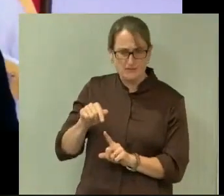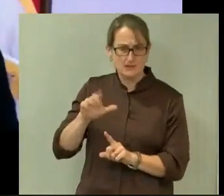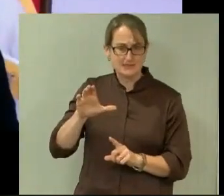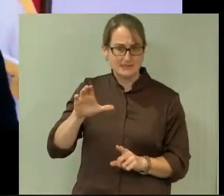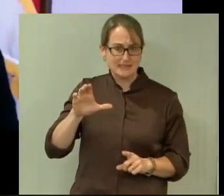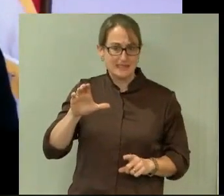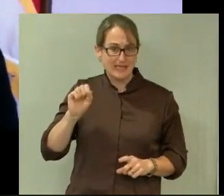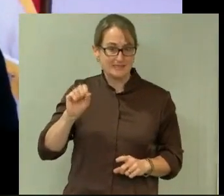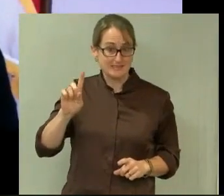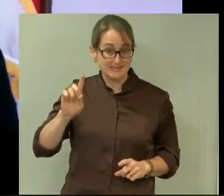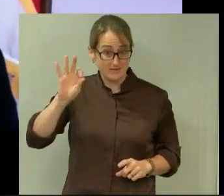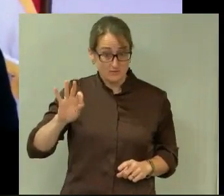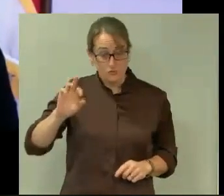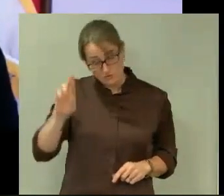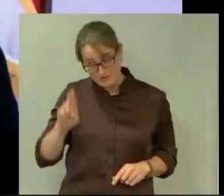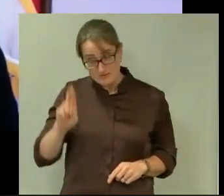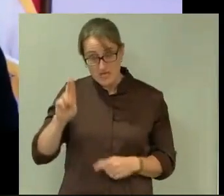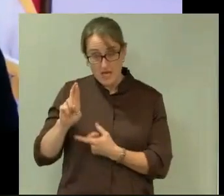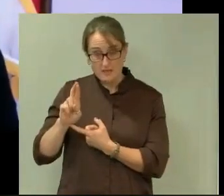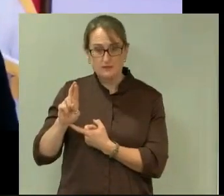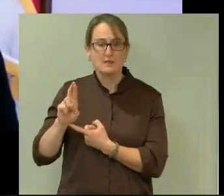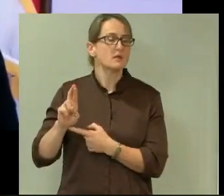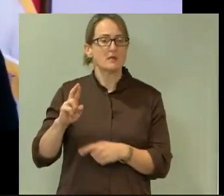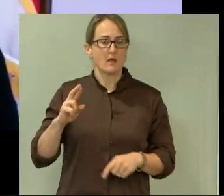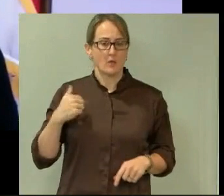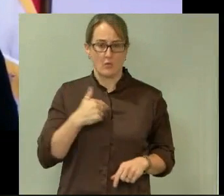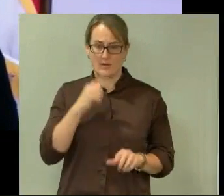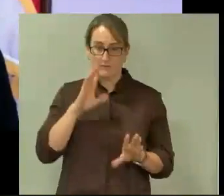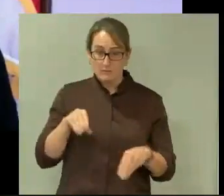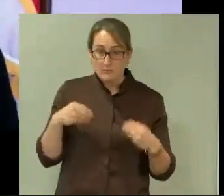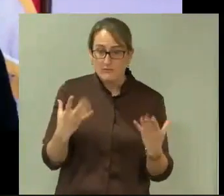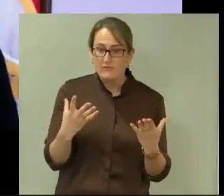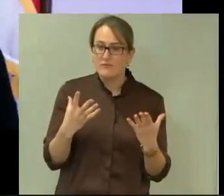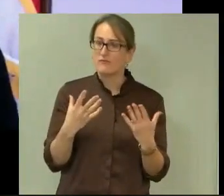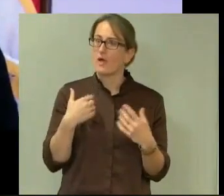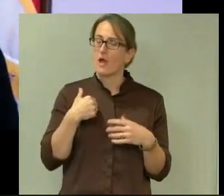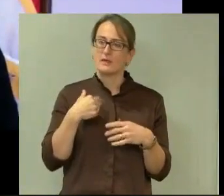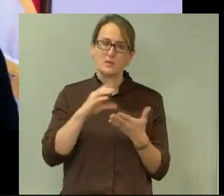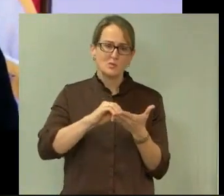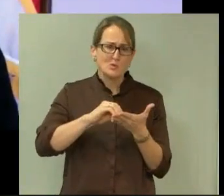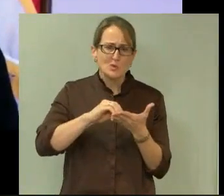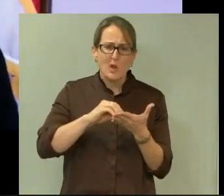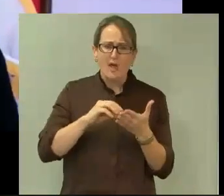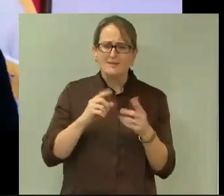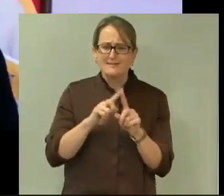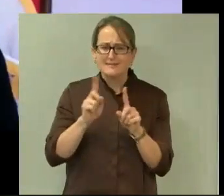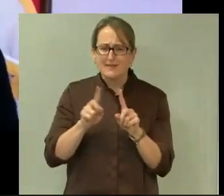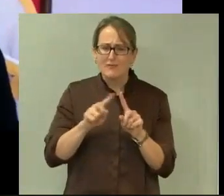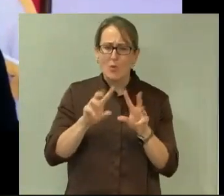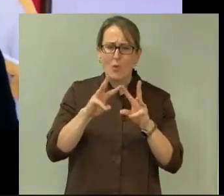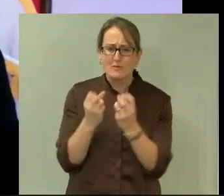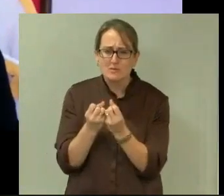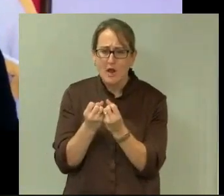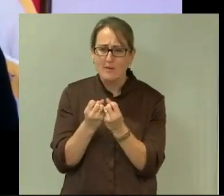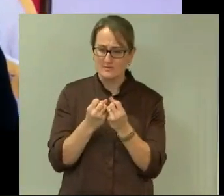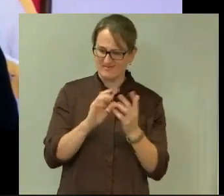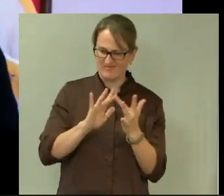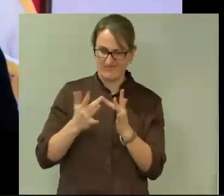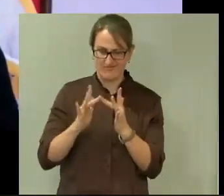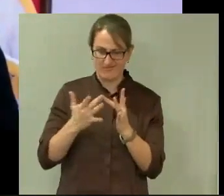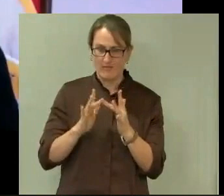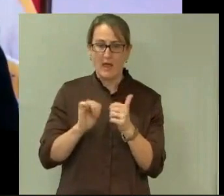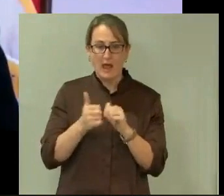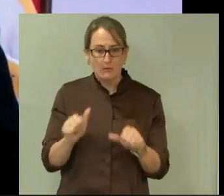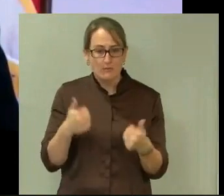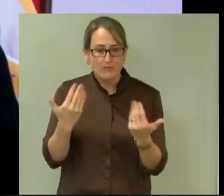programs to support all students. We've been providing webinars on how to serve deaf and blind students, and the California Department of Education wants to be